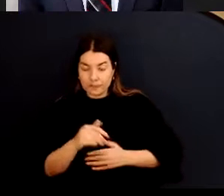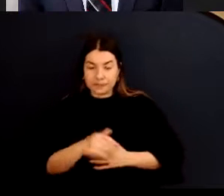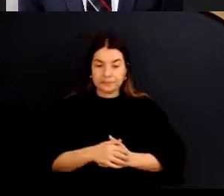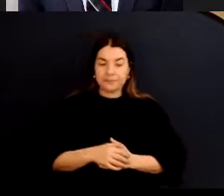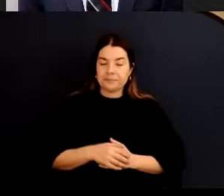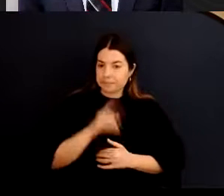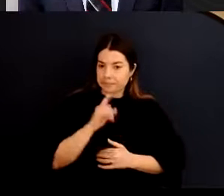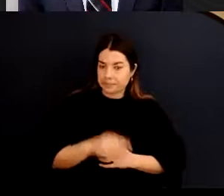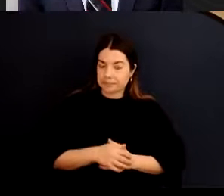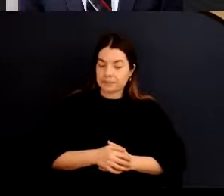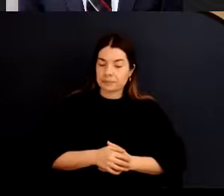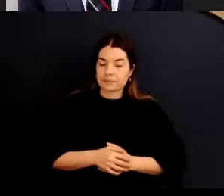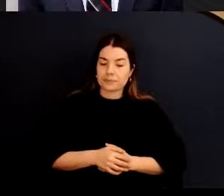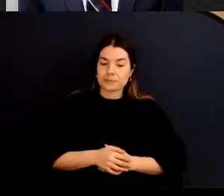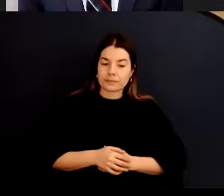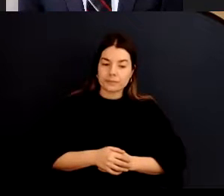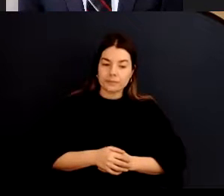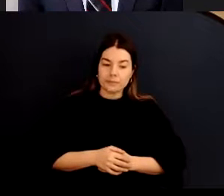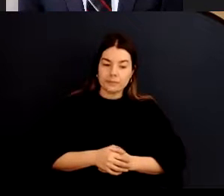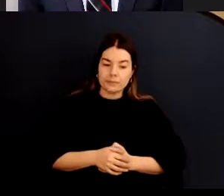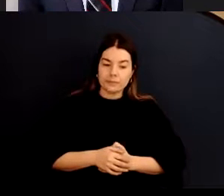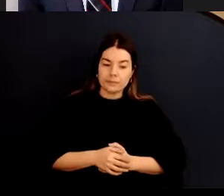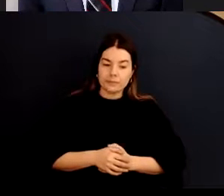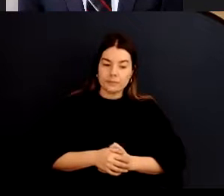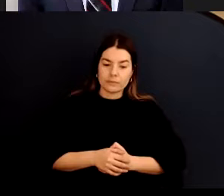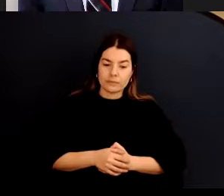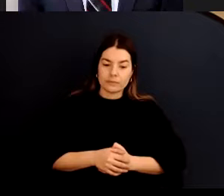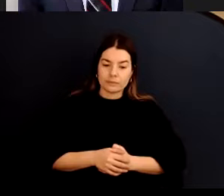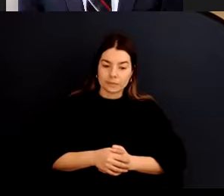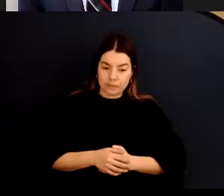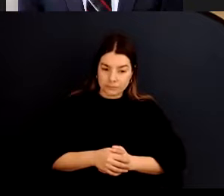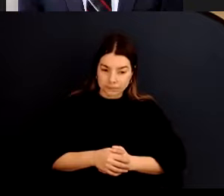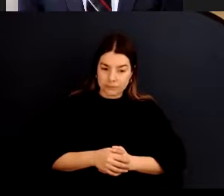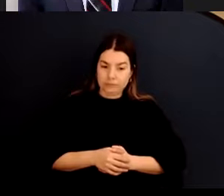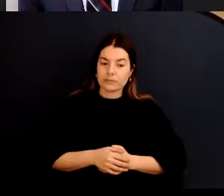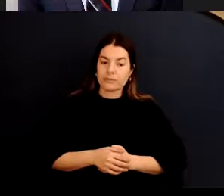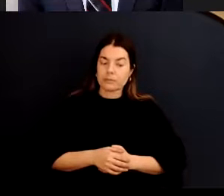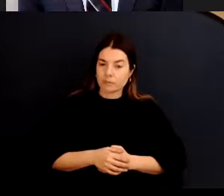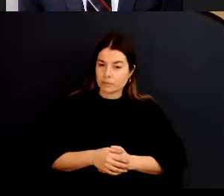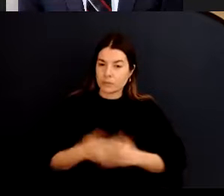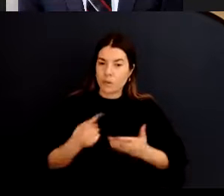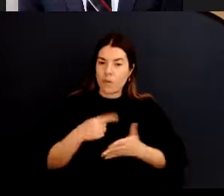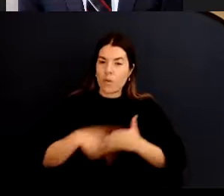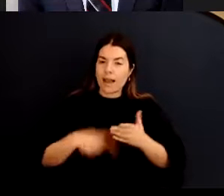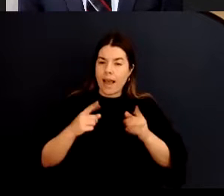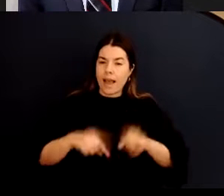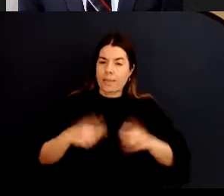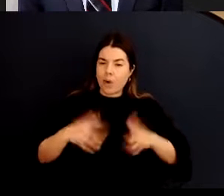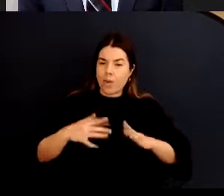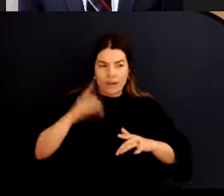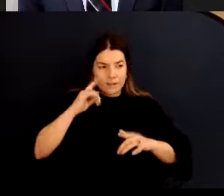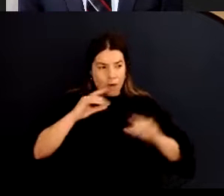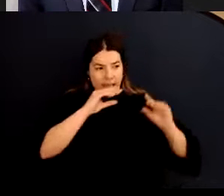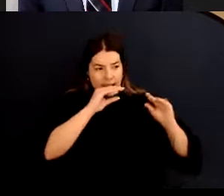Sure. Oh, did you finish that? What is being done to educate the disabled population about